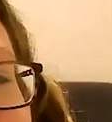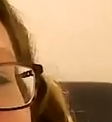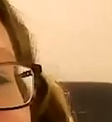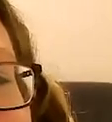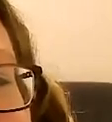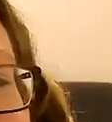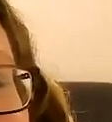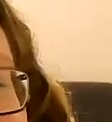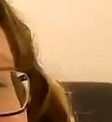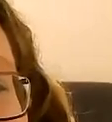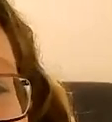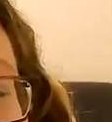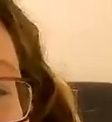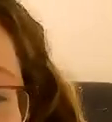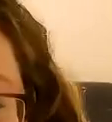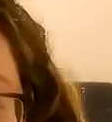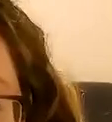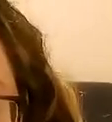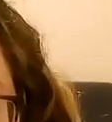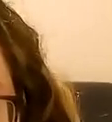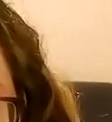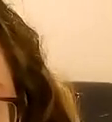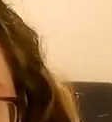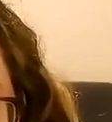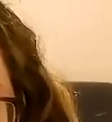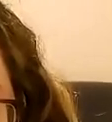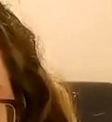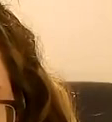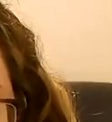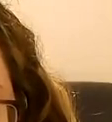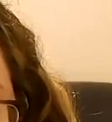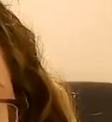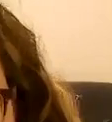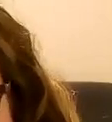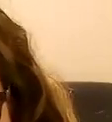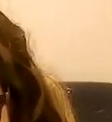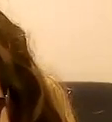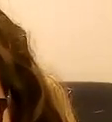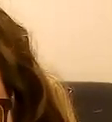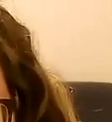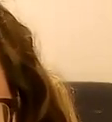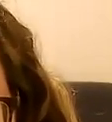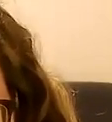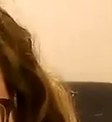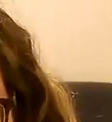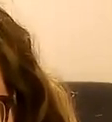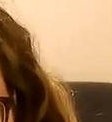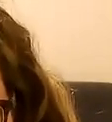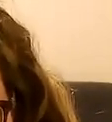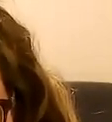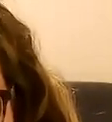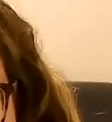our interpreter, Brianna, doing an amazing job for us. And if there's nothing else, I will thank all of you